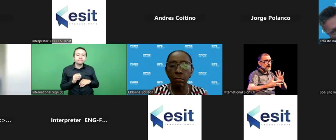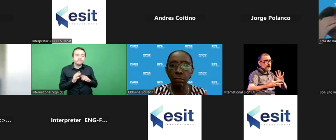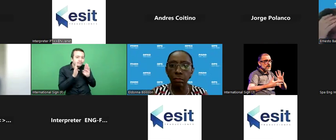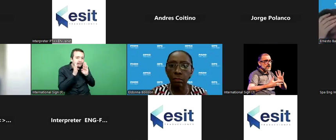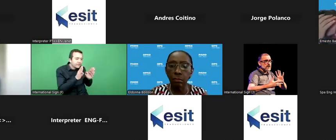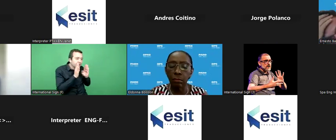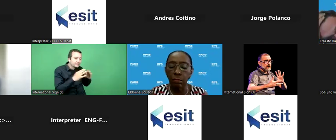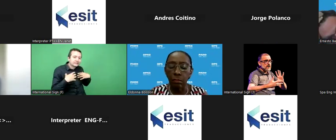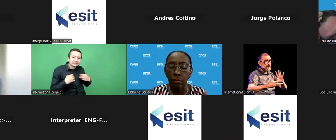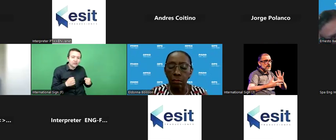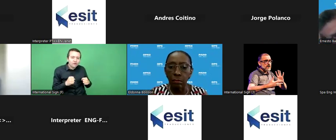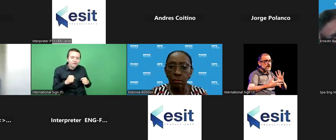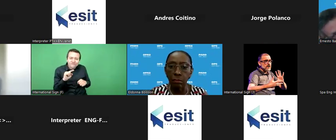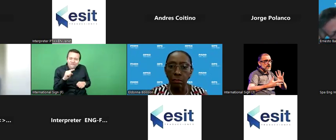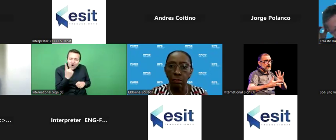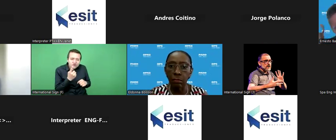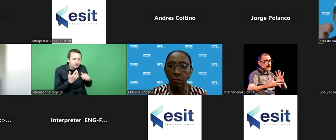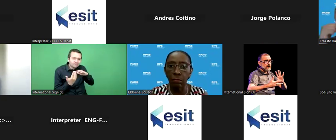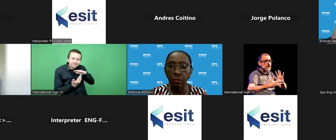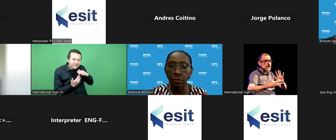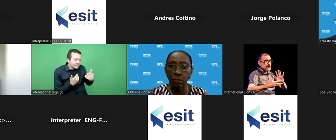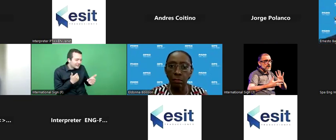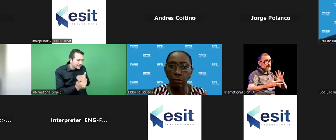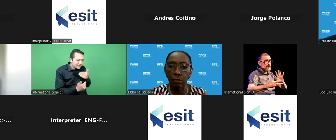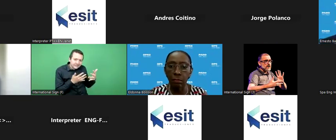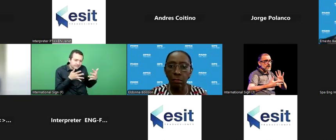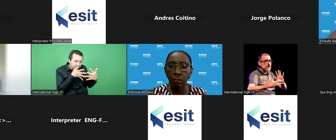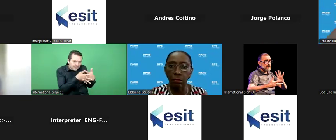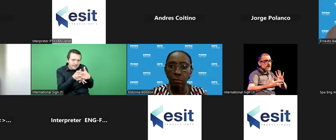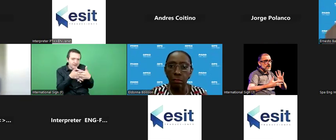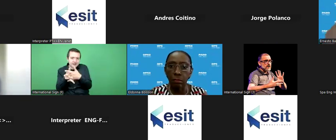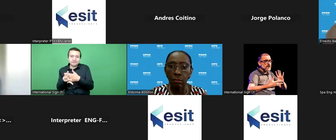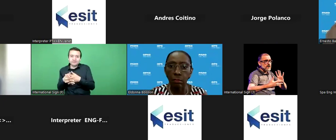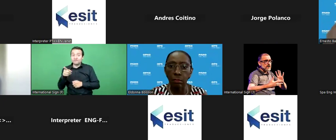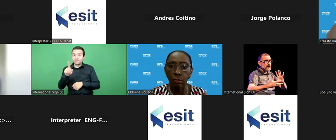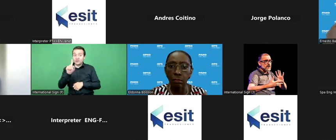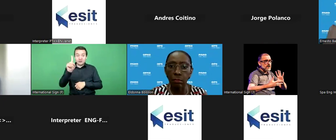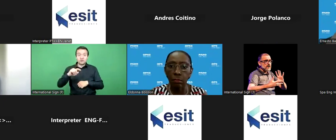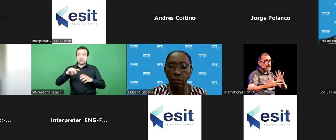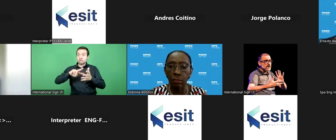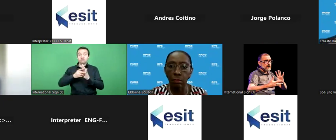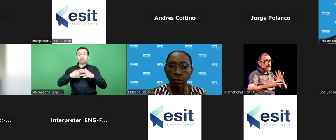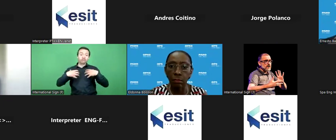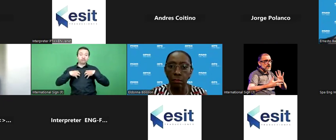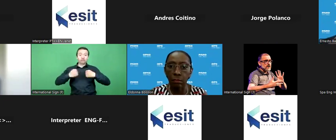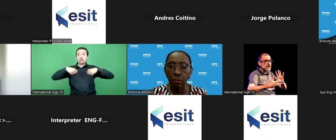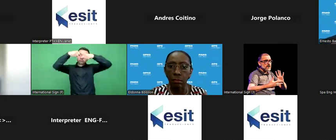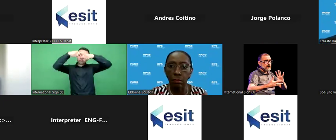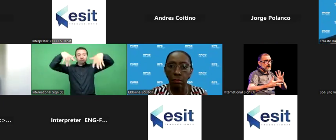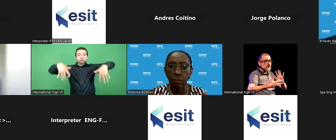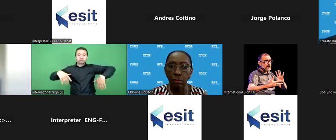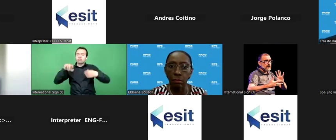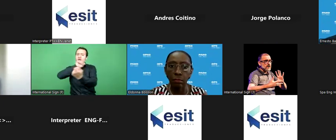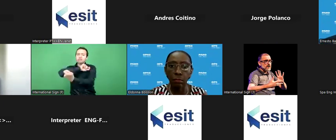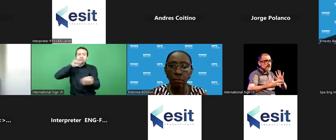strong political commitment towards advancing to universal access to health